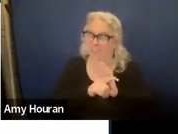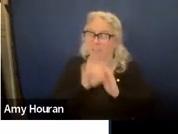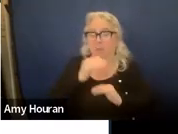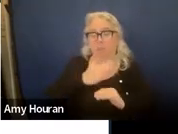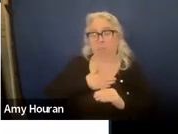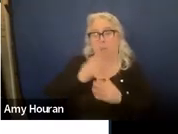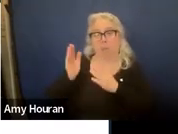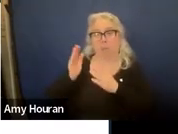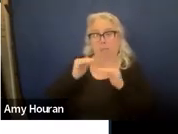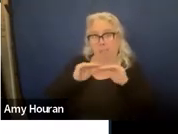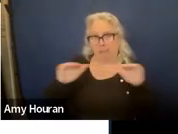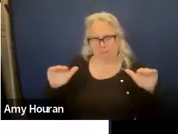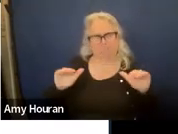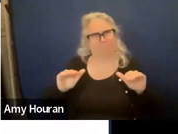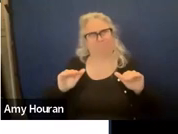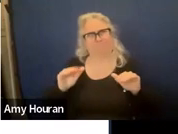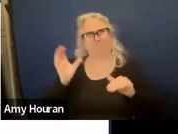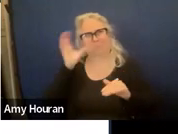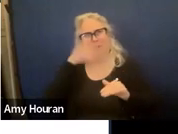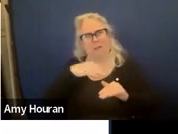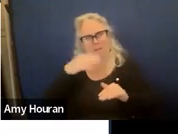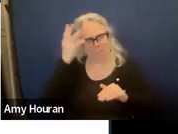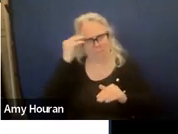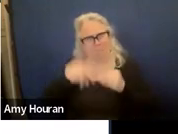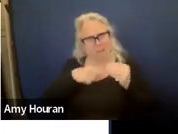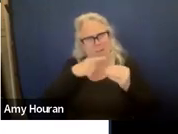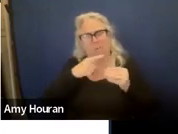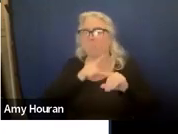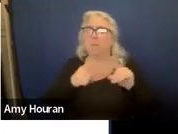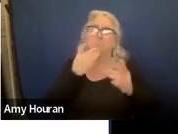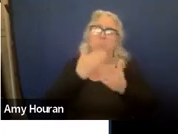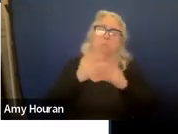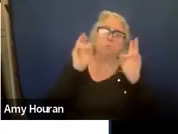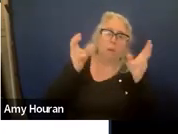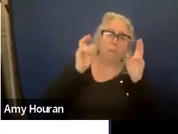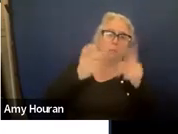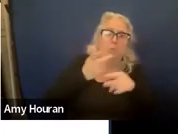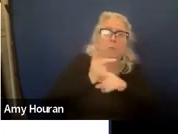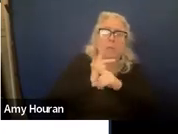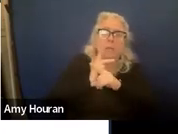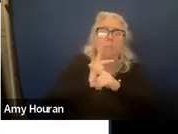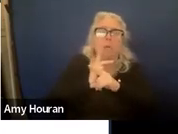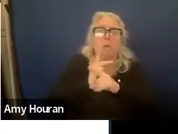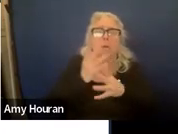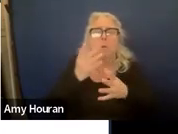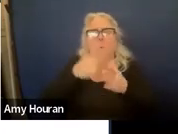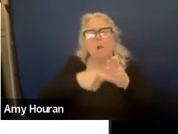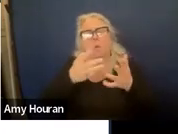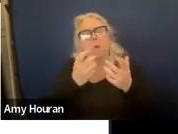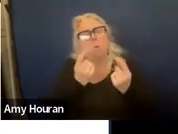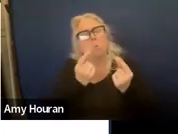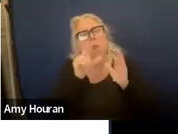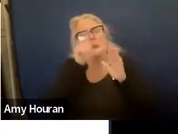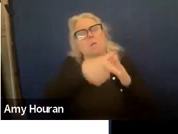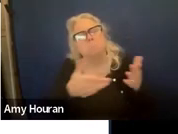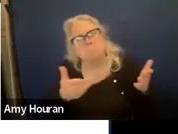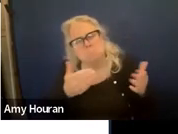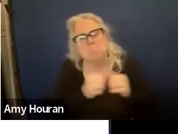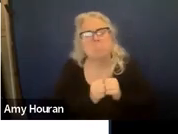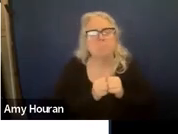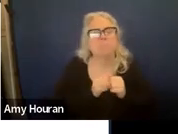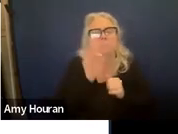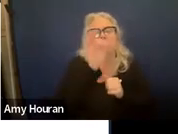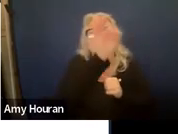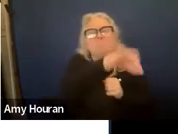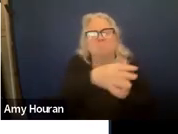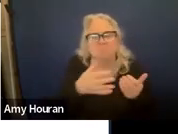taught, and it's kind of crazy to think about, but I guess it is a good topic just to kind of always keep in the back of their mind, what do you want to do later on, you know, and just have